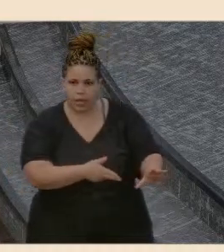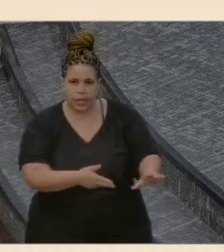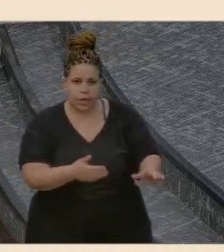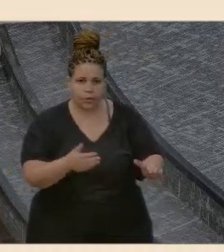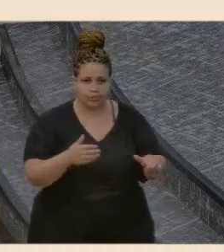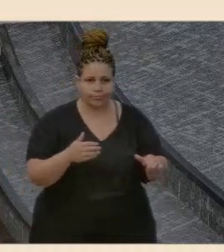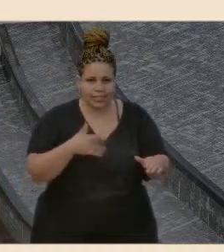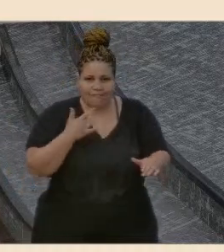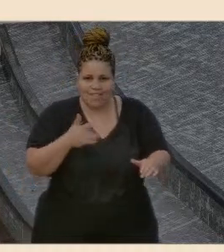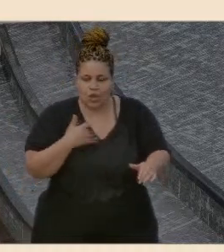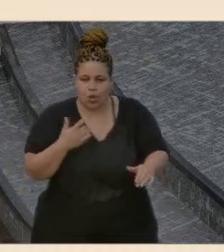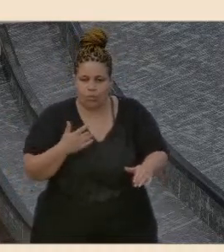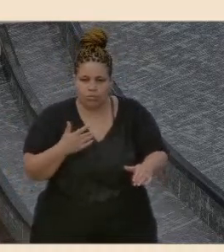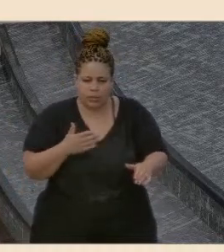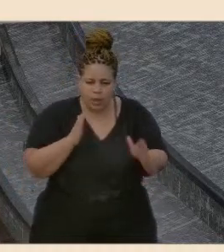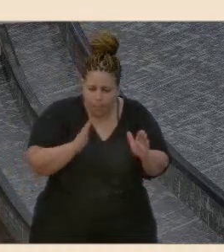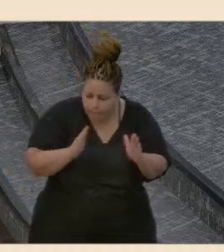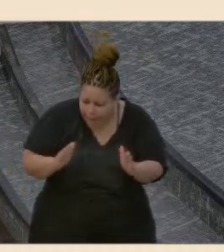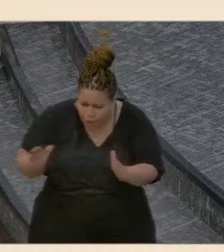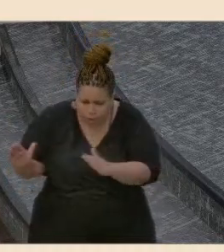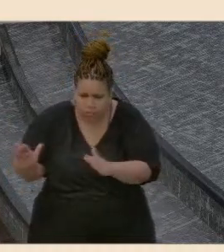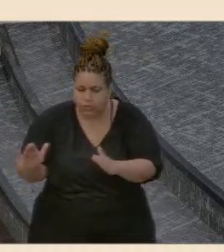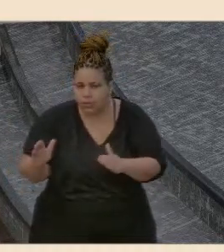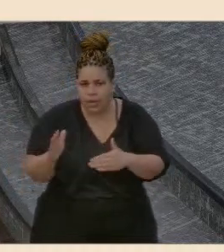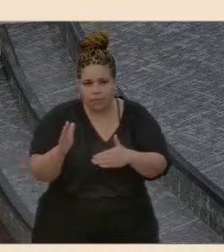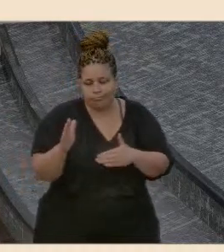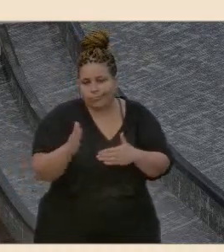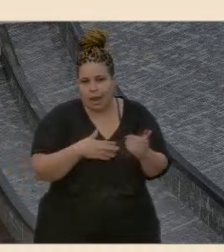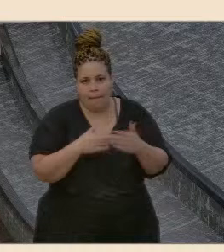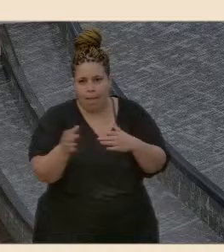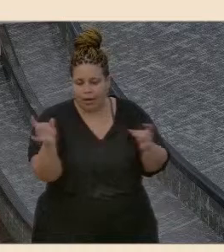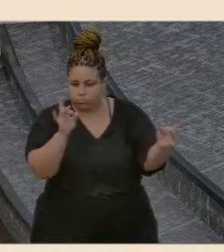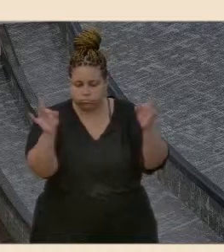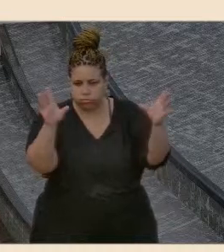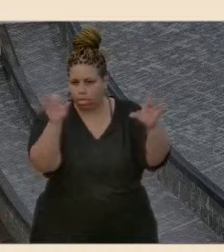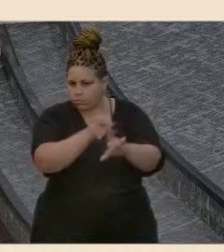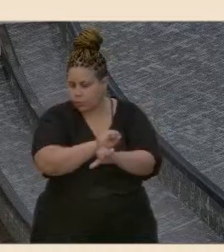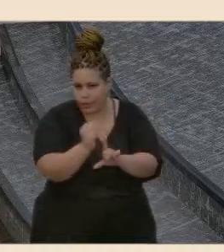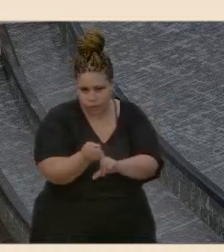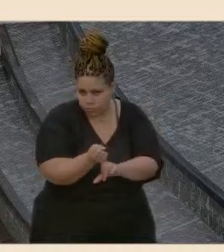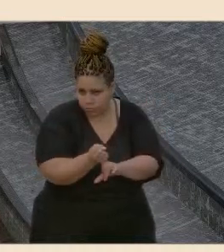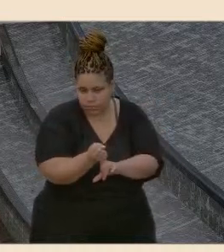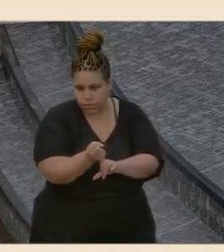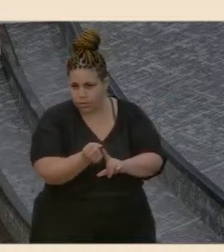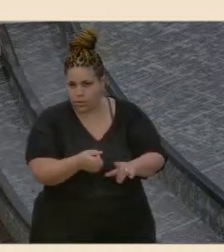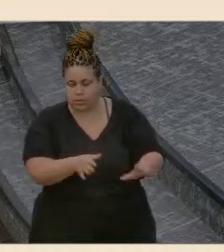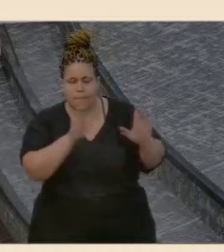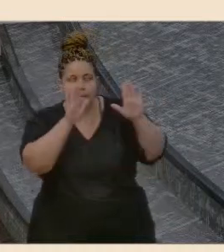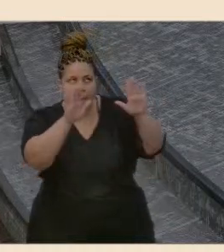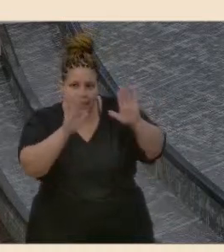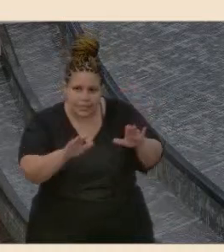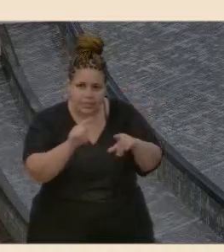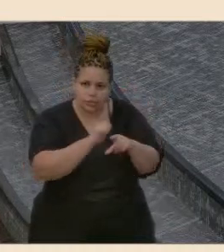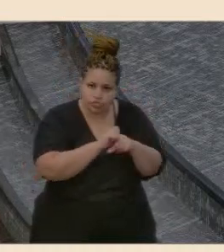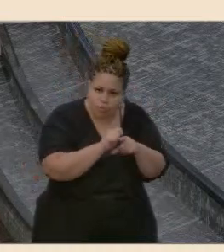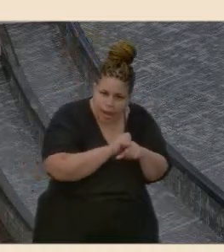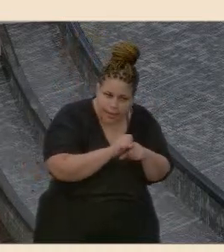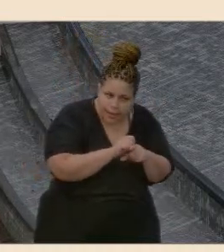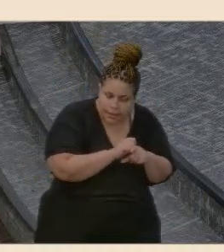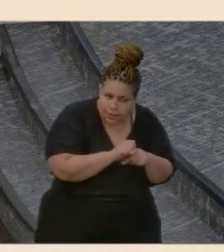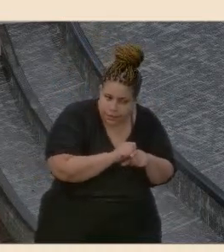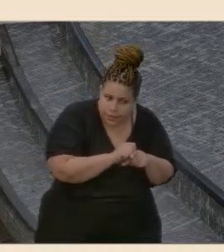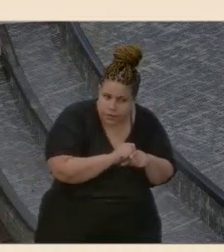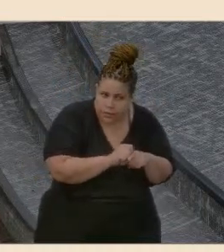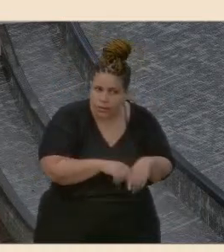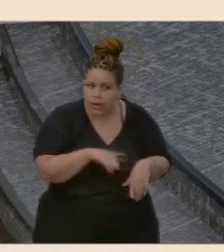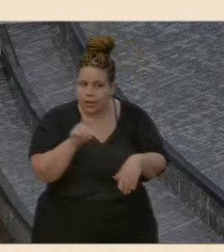approaches us. And it was such a good training. I just want to say, we need, like Dr. Askew mentioned, we